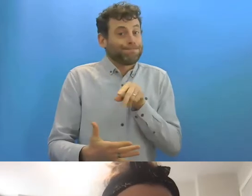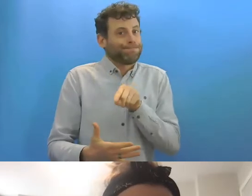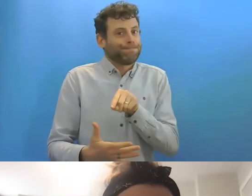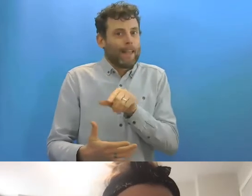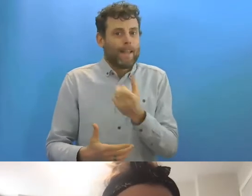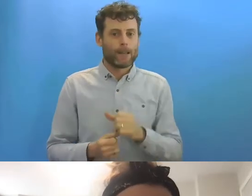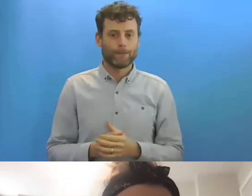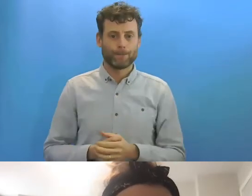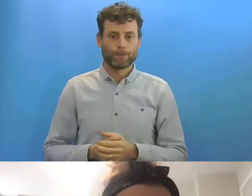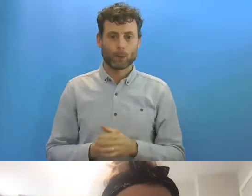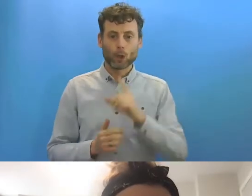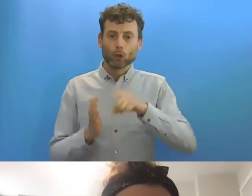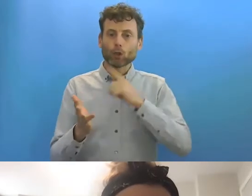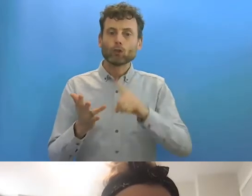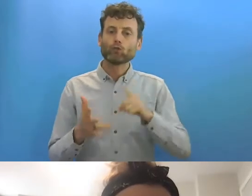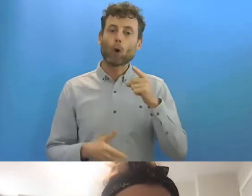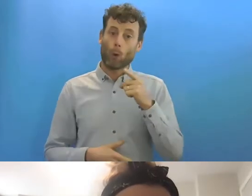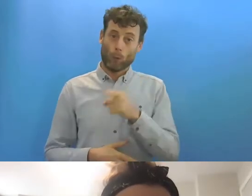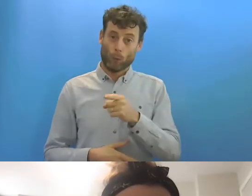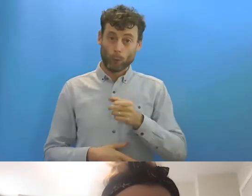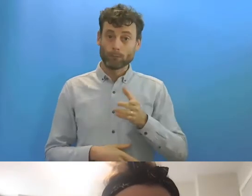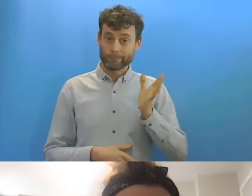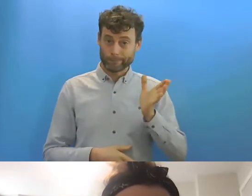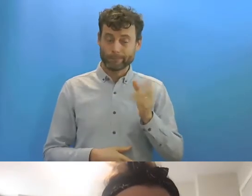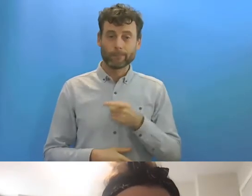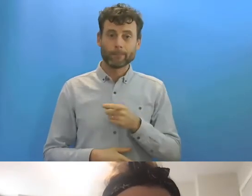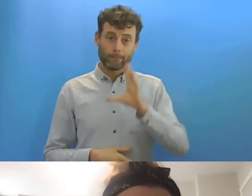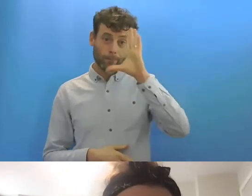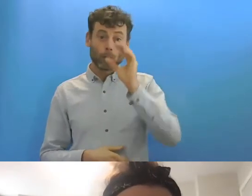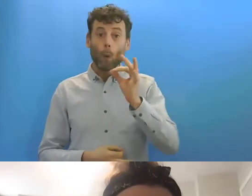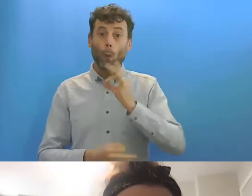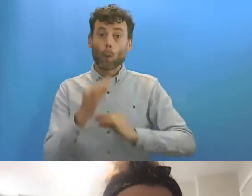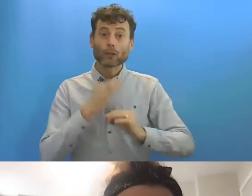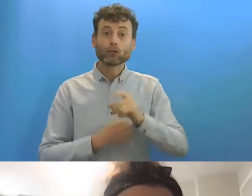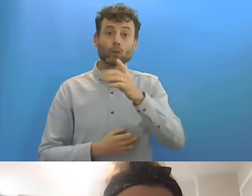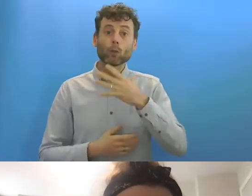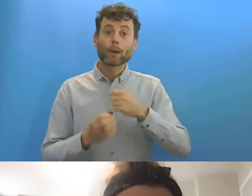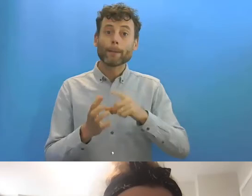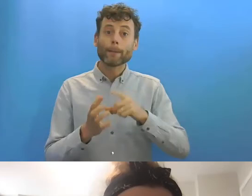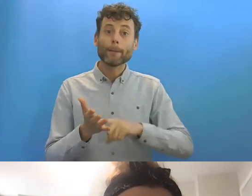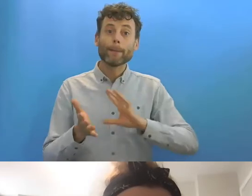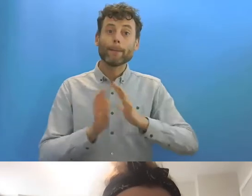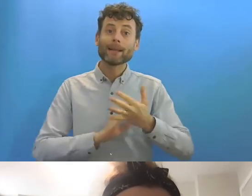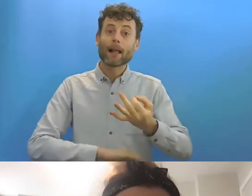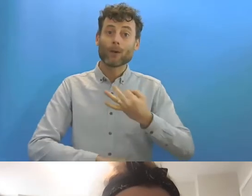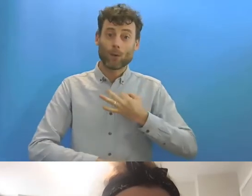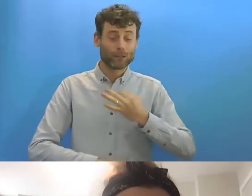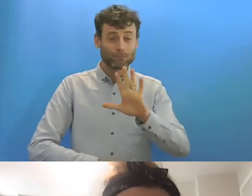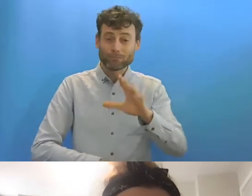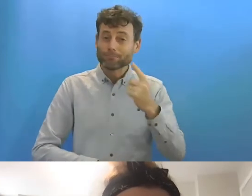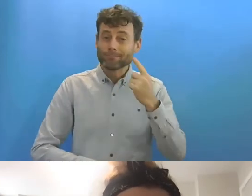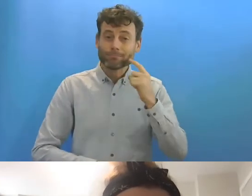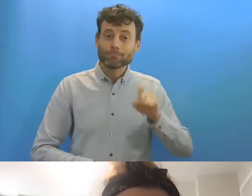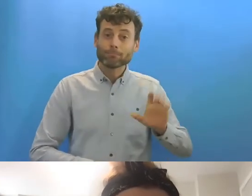Just a reminder, we can take questions in BSL. What you need to do is to raise your hand through the raise